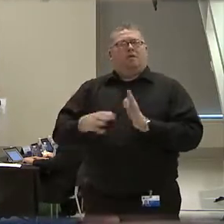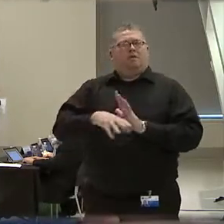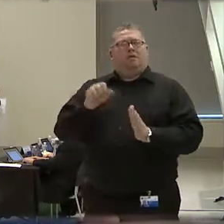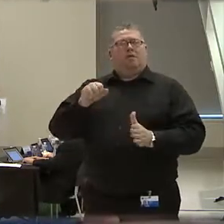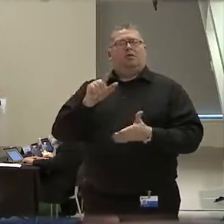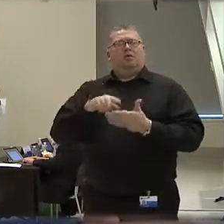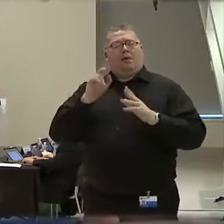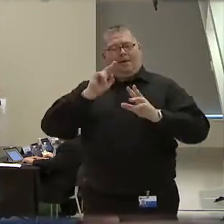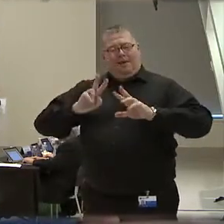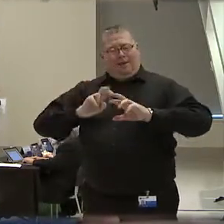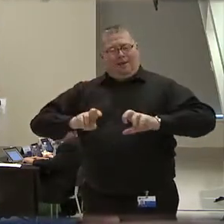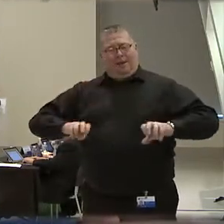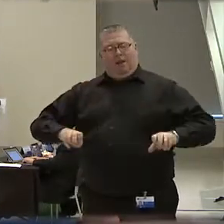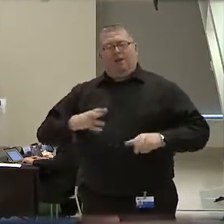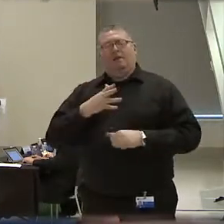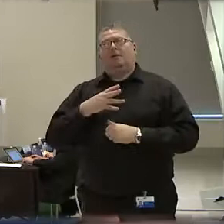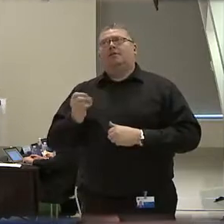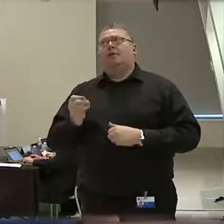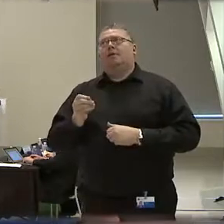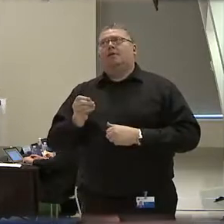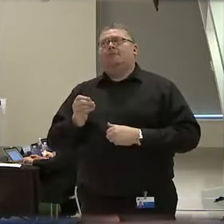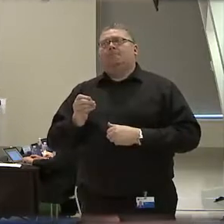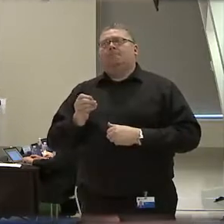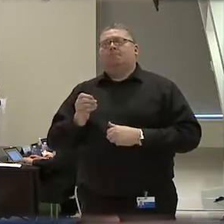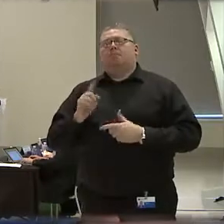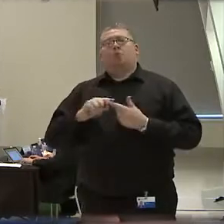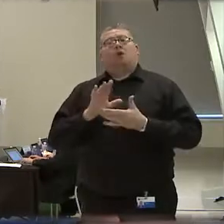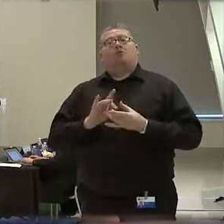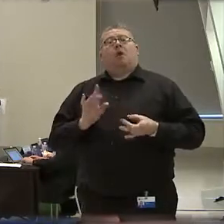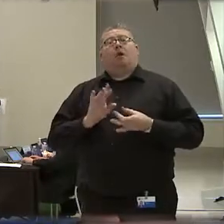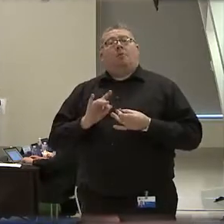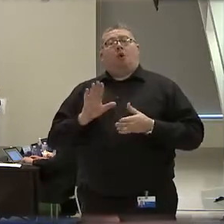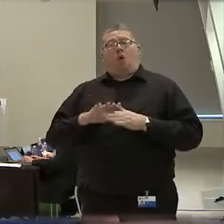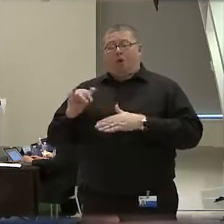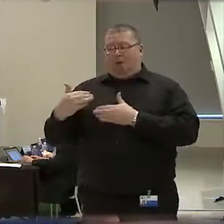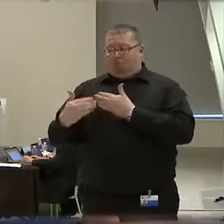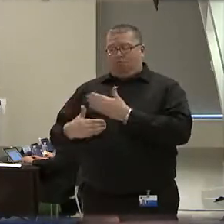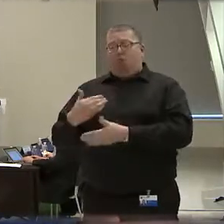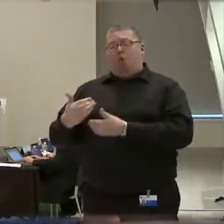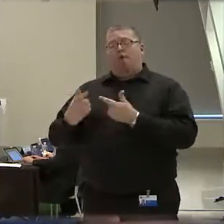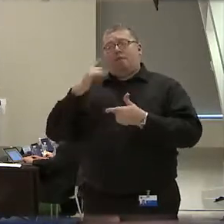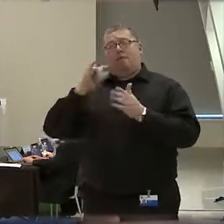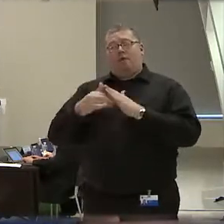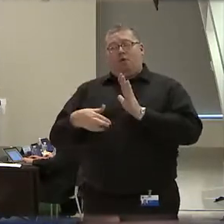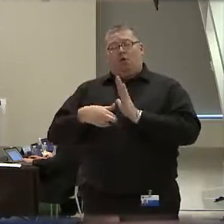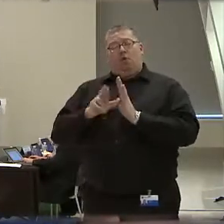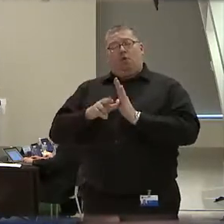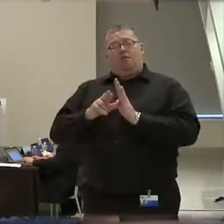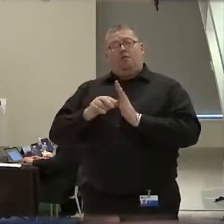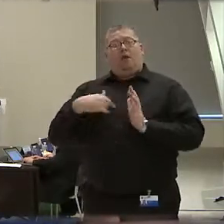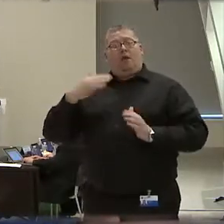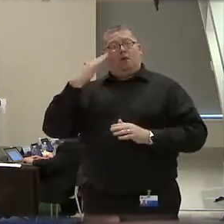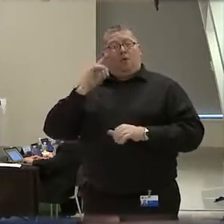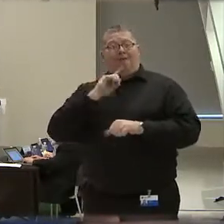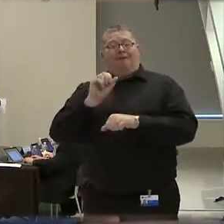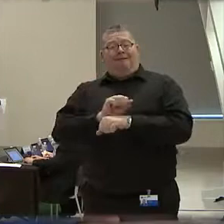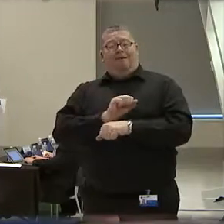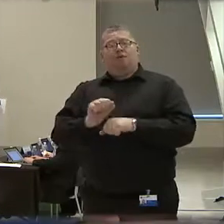to analyze and to comment on the process, to a review. We